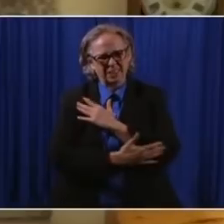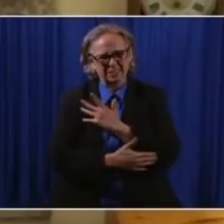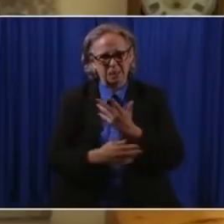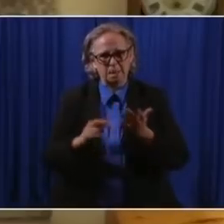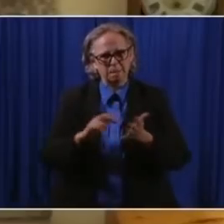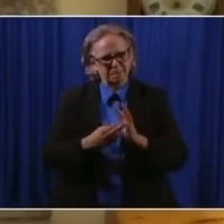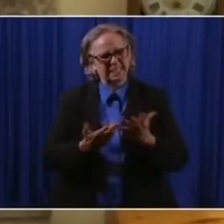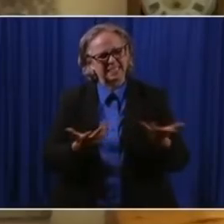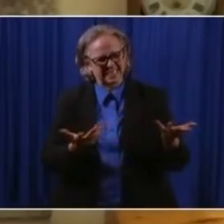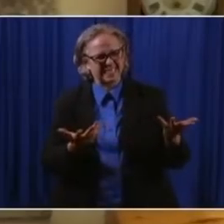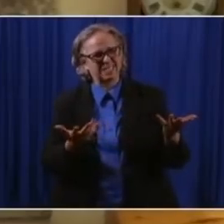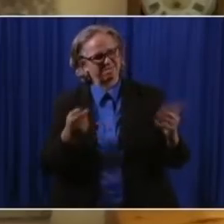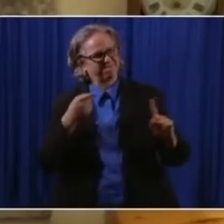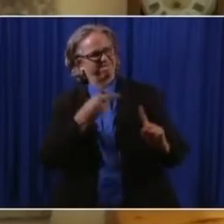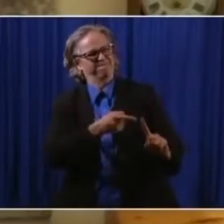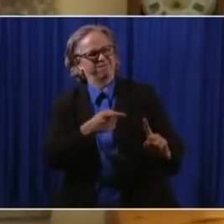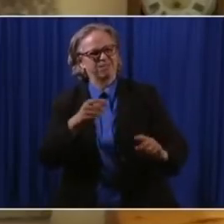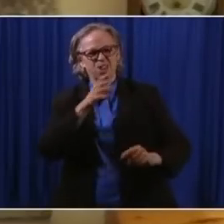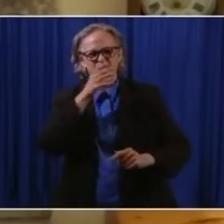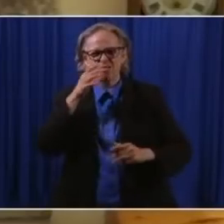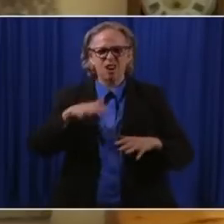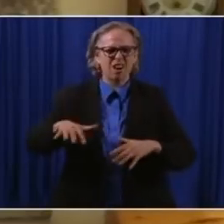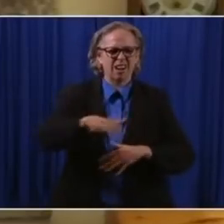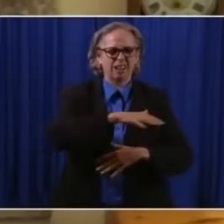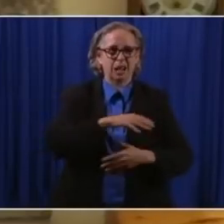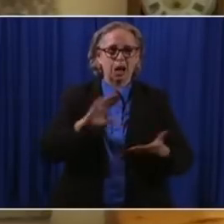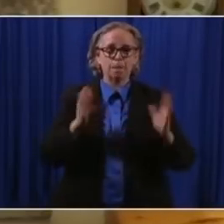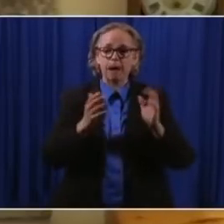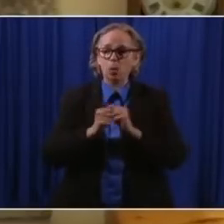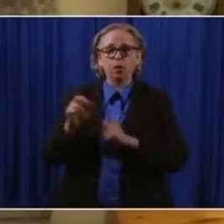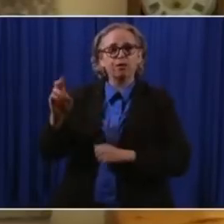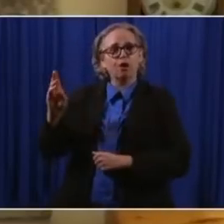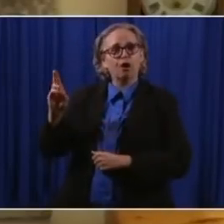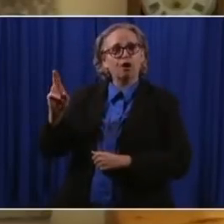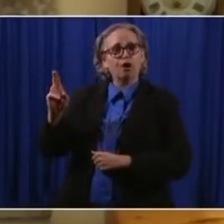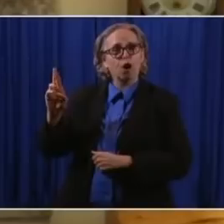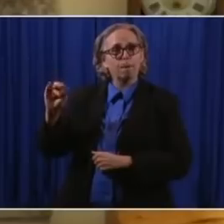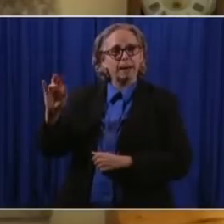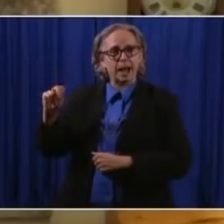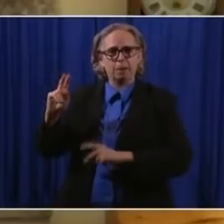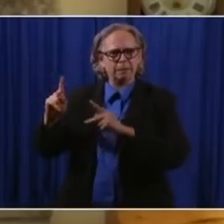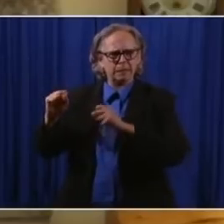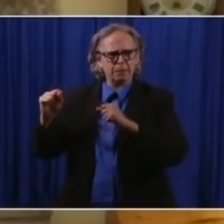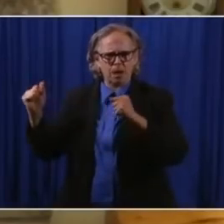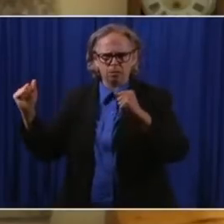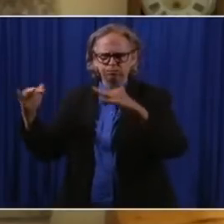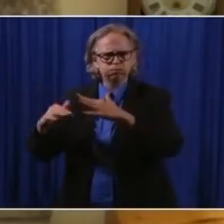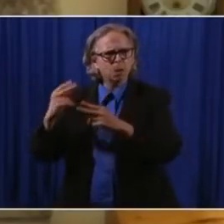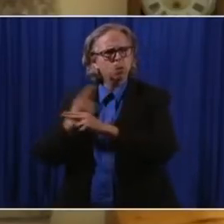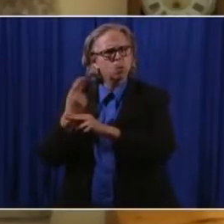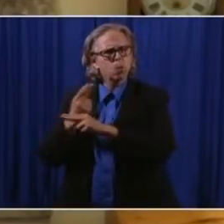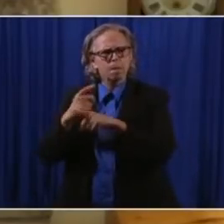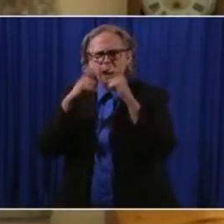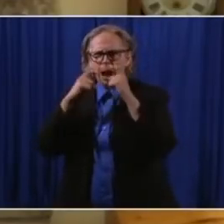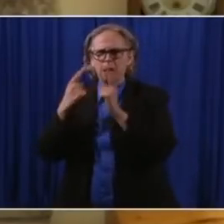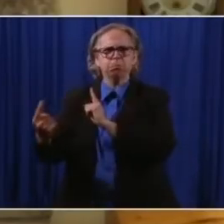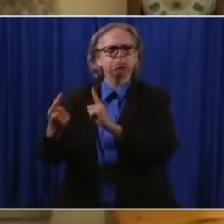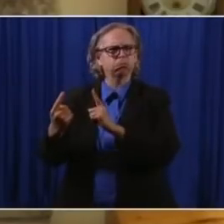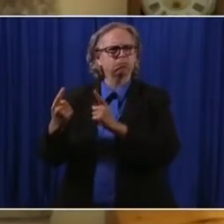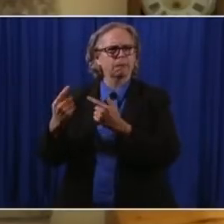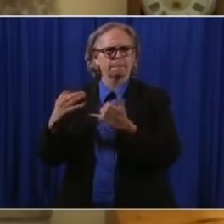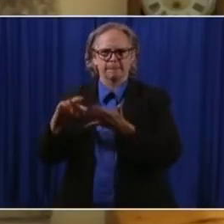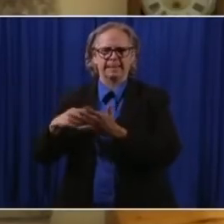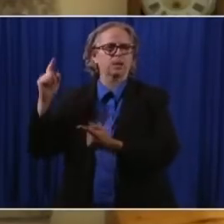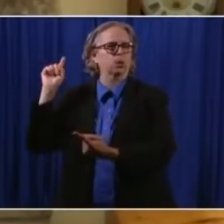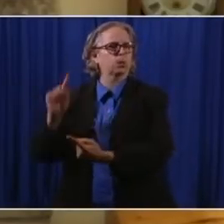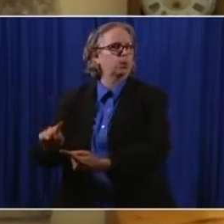of time, and we've seen those numbers come down. Unfortunately, we're seeing the numbers go up in our rural areas. So let's turn